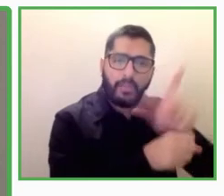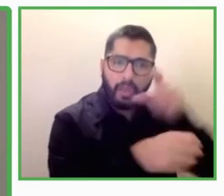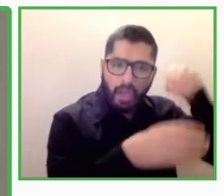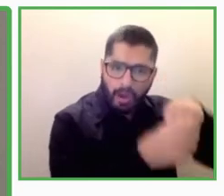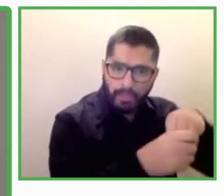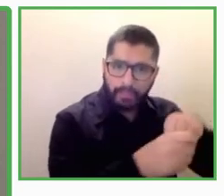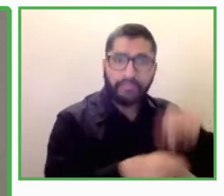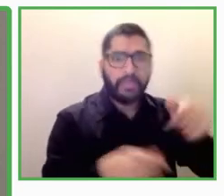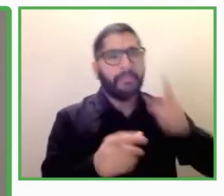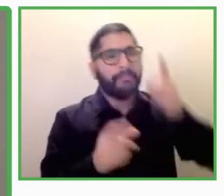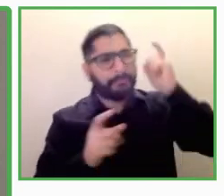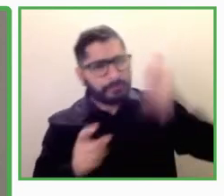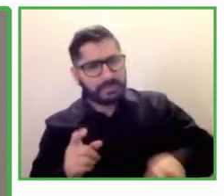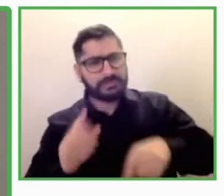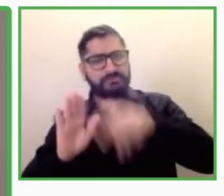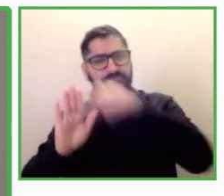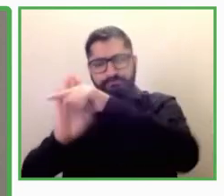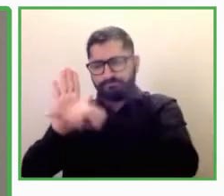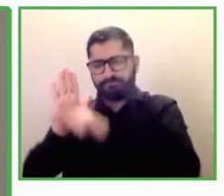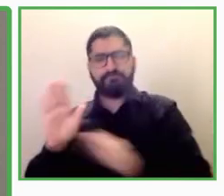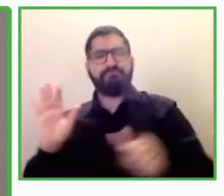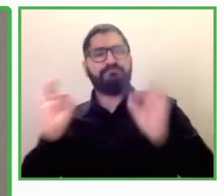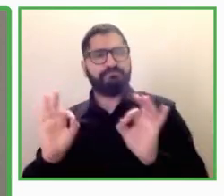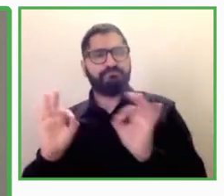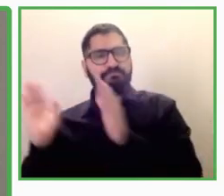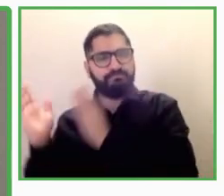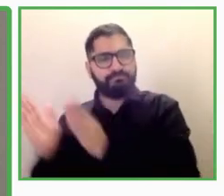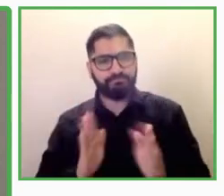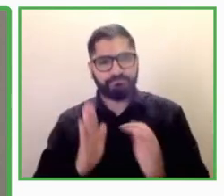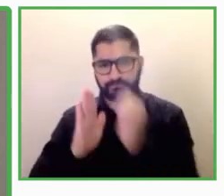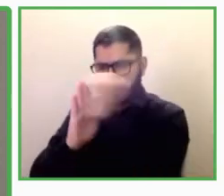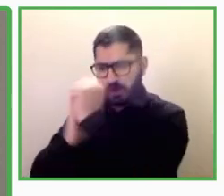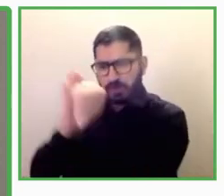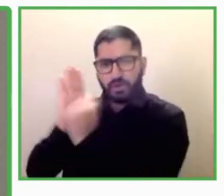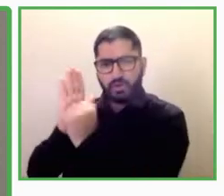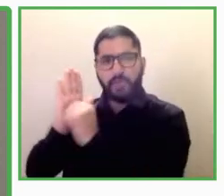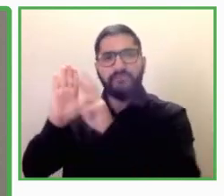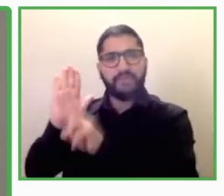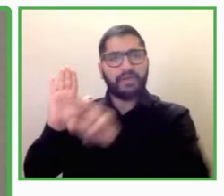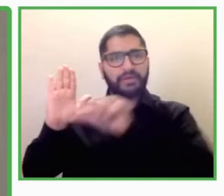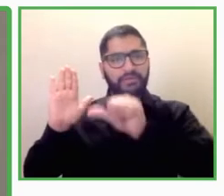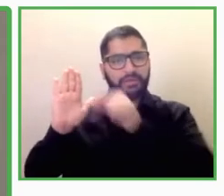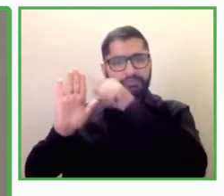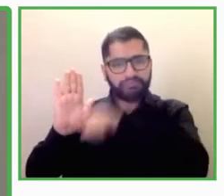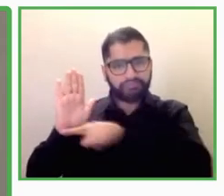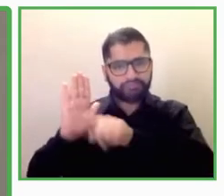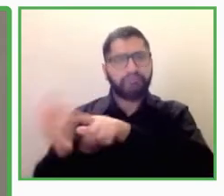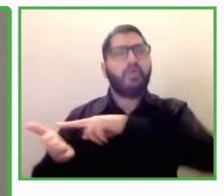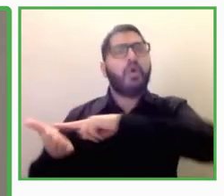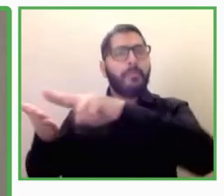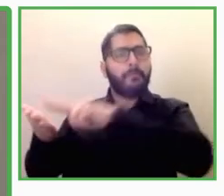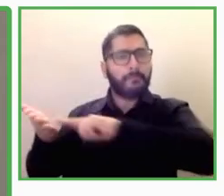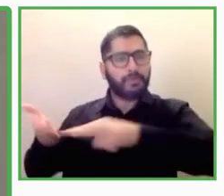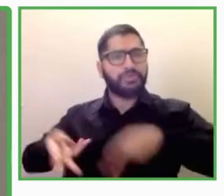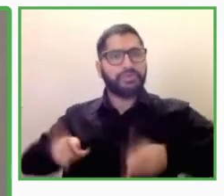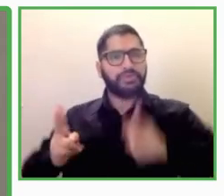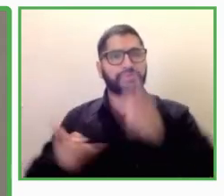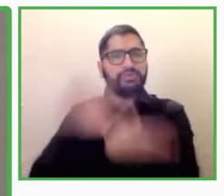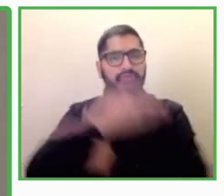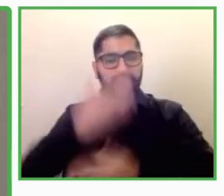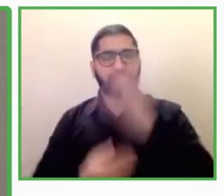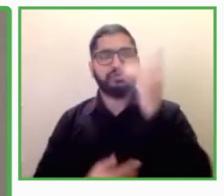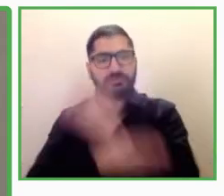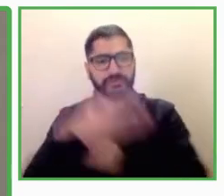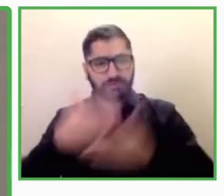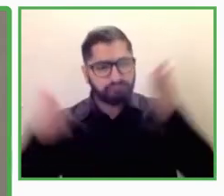that is still being consulted, the committee already indicated a series of elements that we need to consider. We know